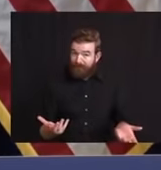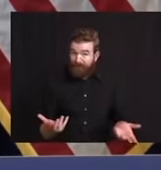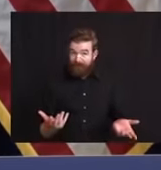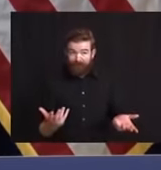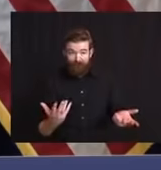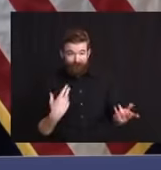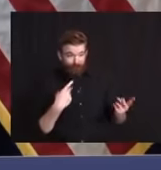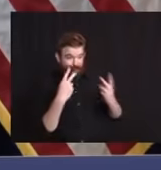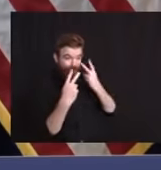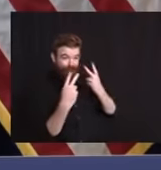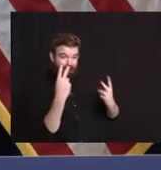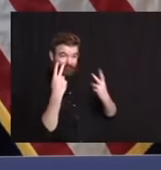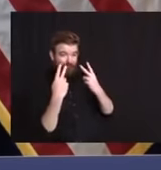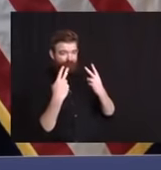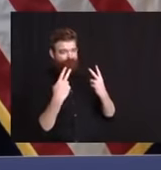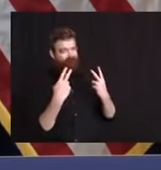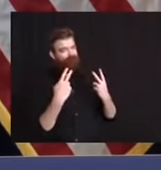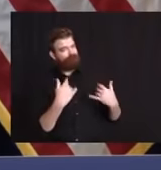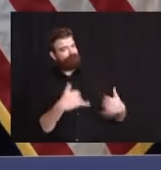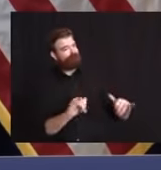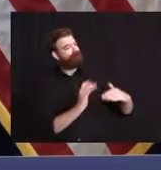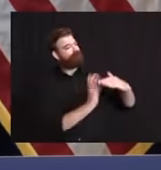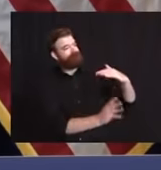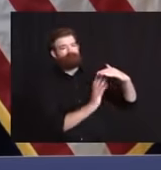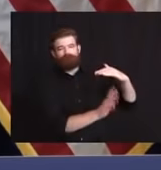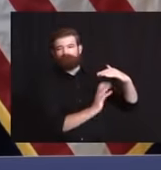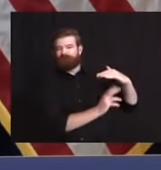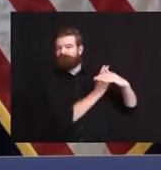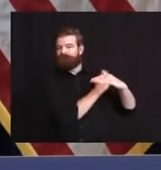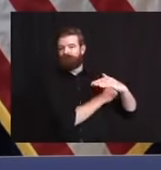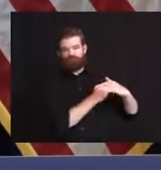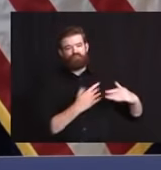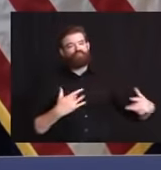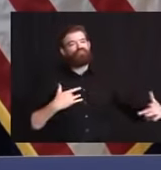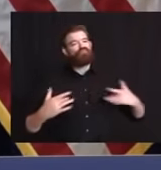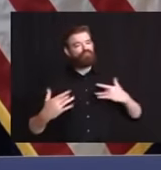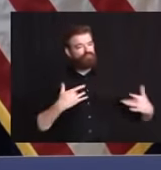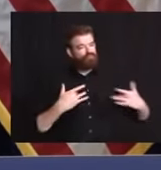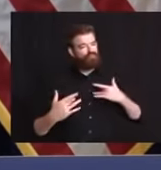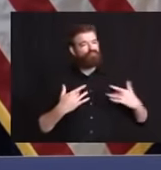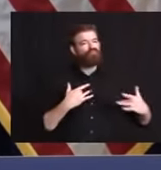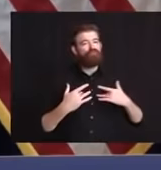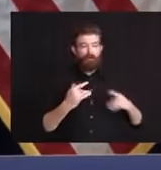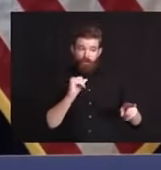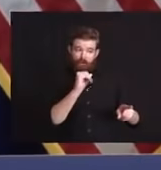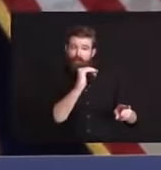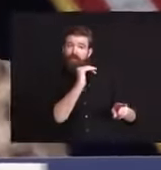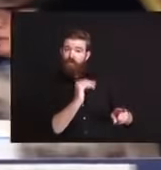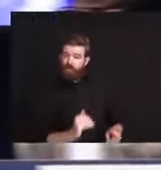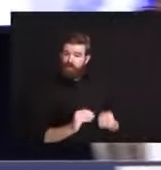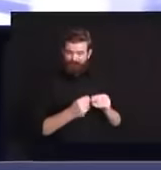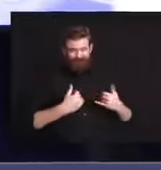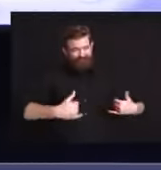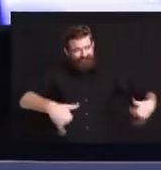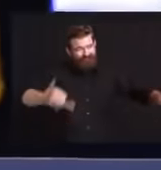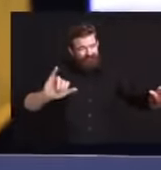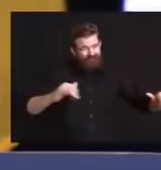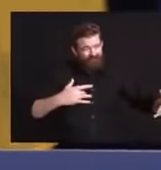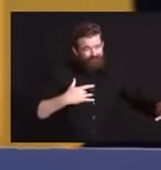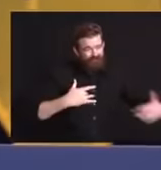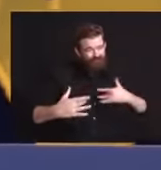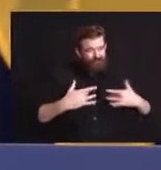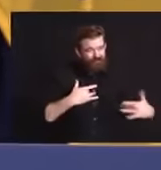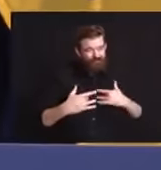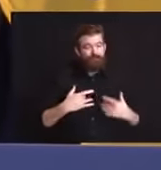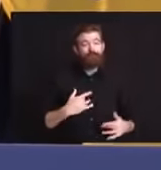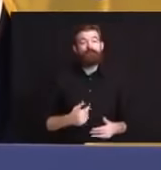cause of concern, even if they're lower in number. Judy and Tina, it's fair to say that we know light